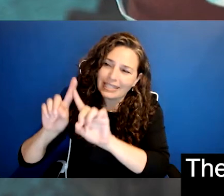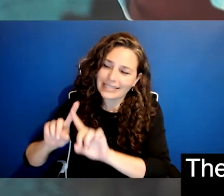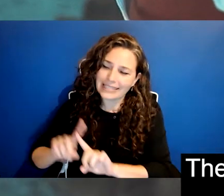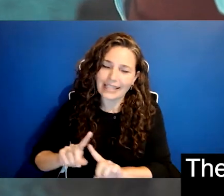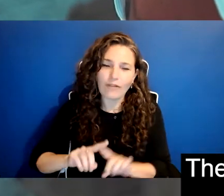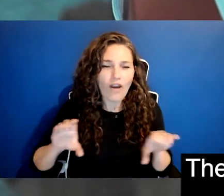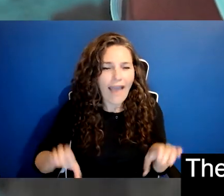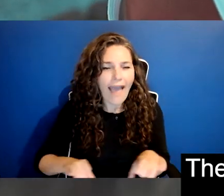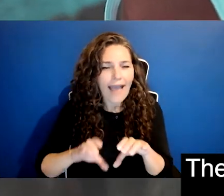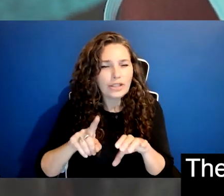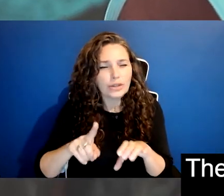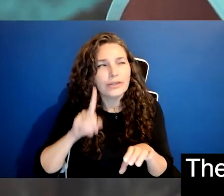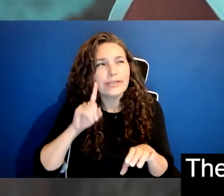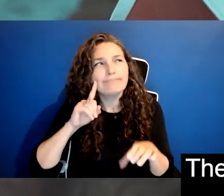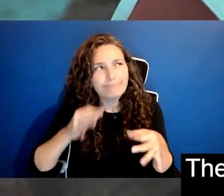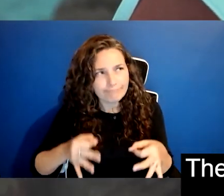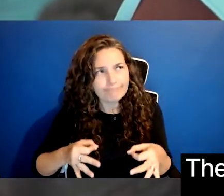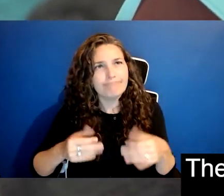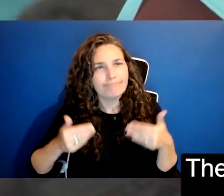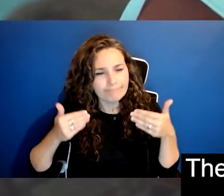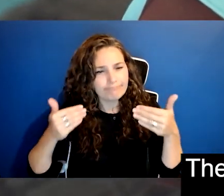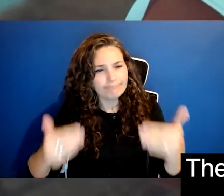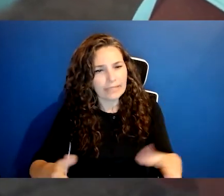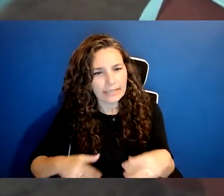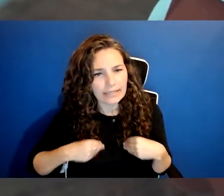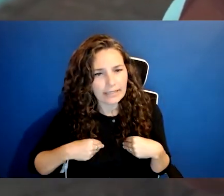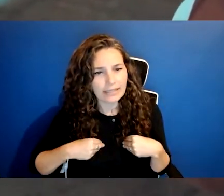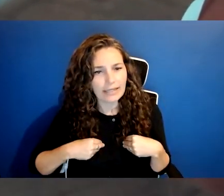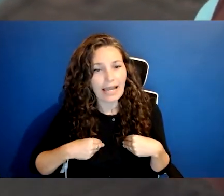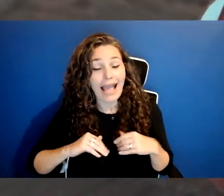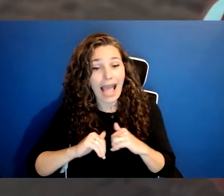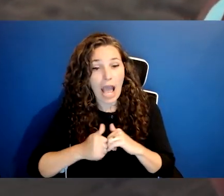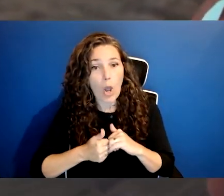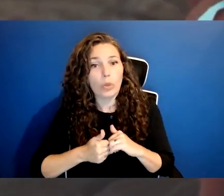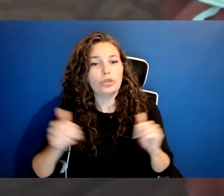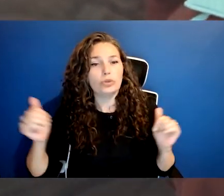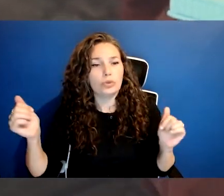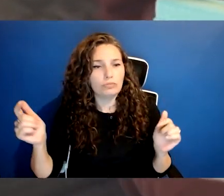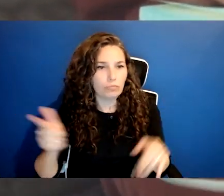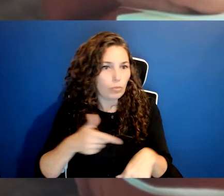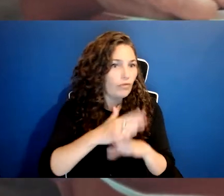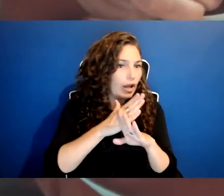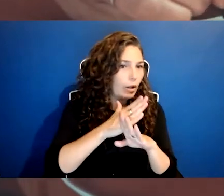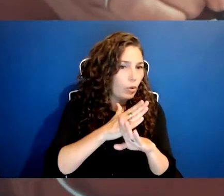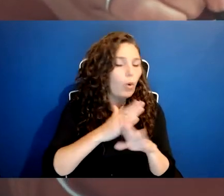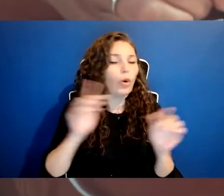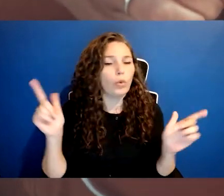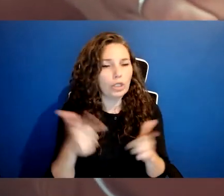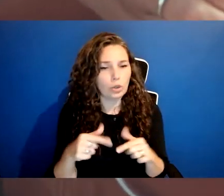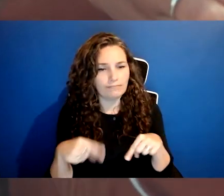There are actions that you can take to prevent or reduce your anxiety. We are going to look at them now.